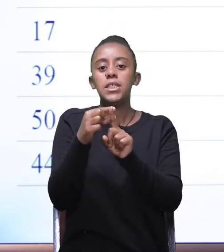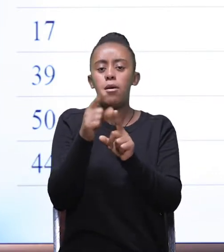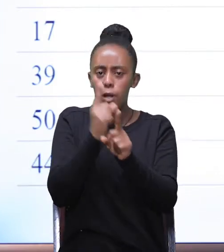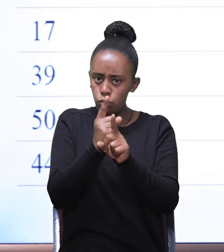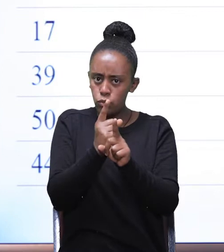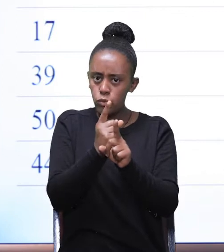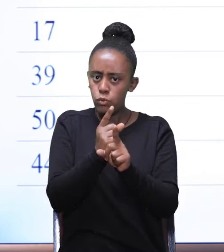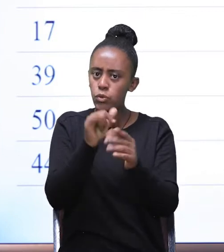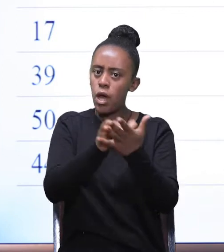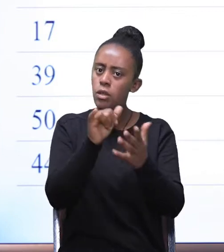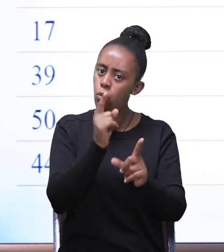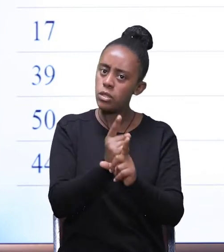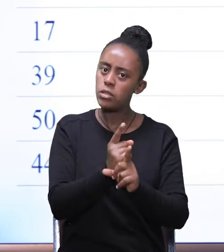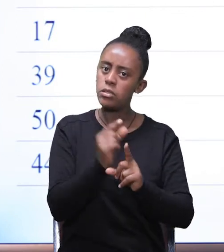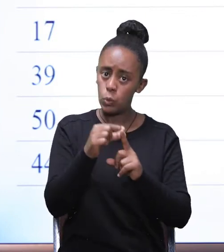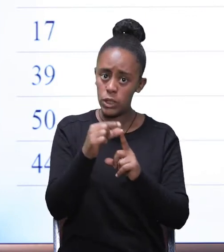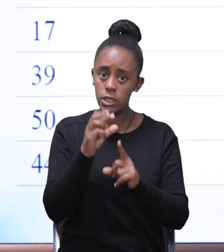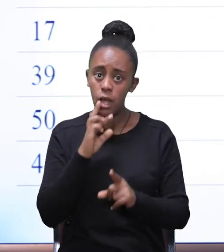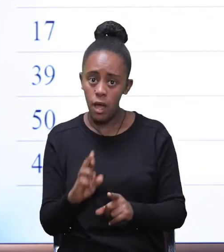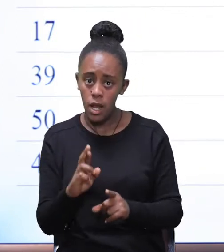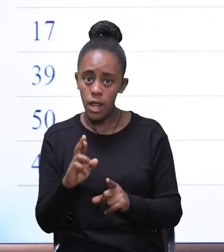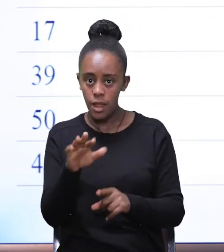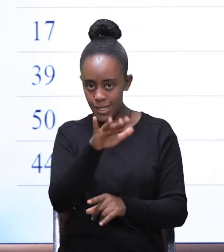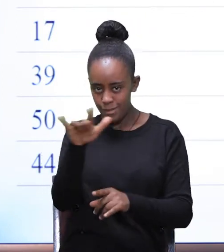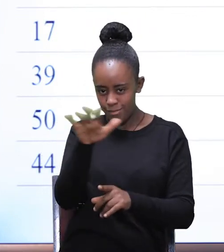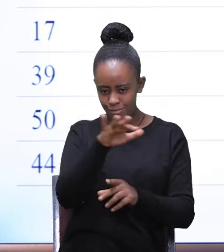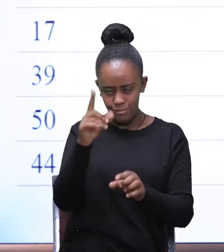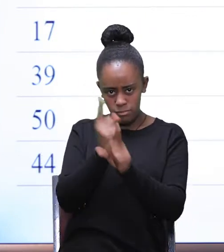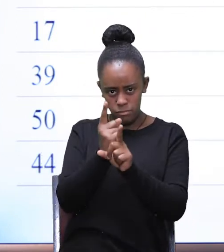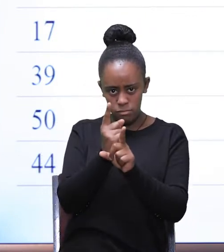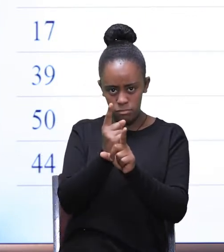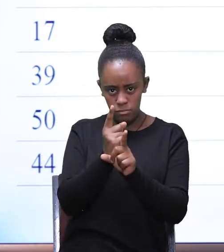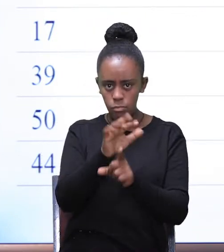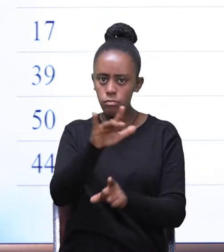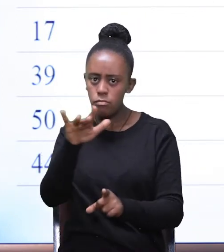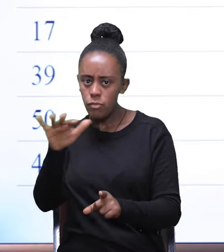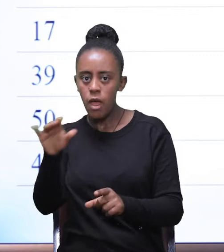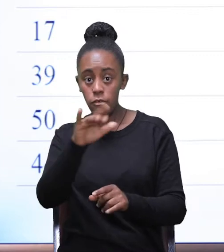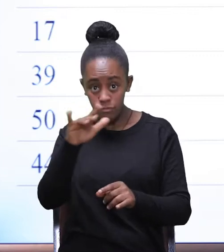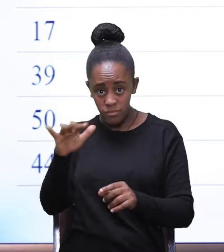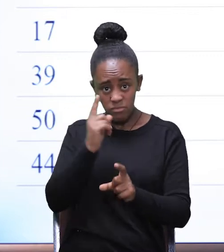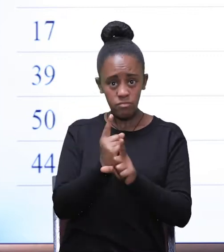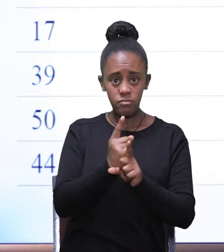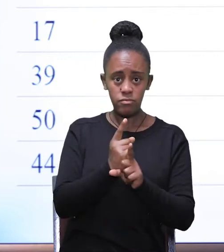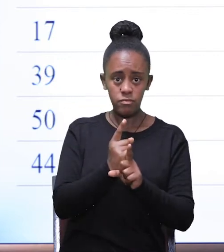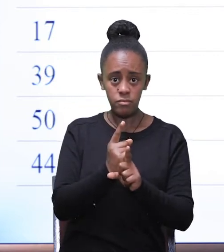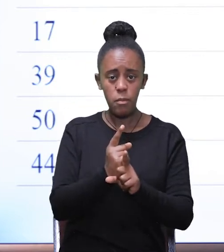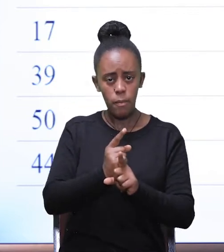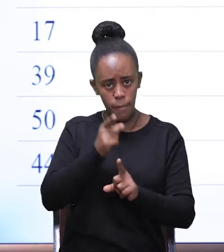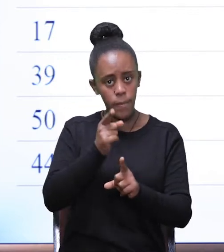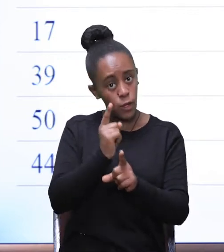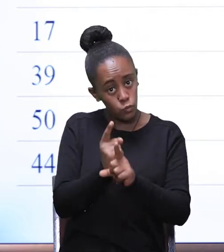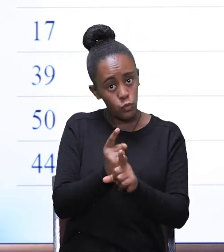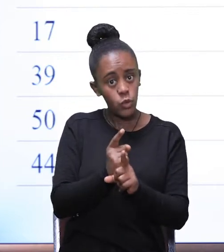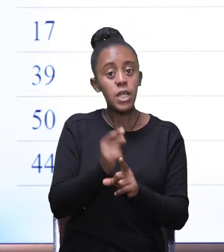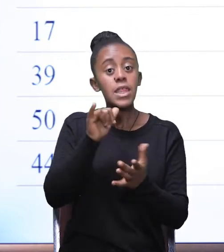the words are spelled correctly. Write the numbers in words. Make sure